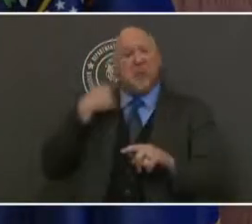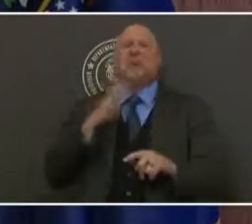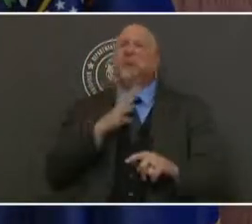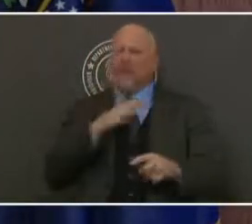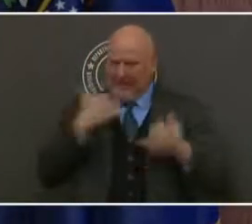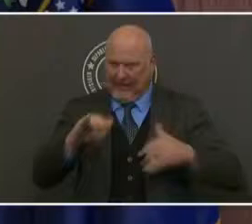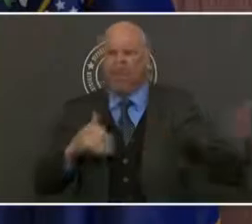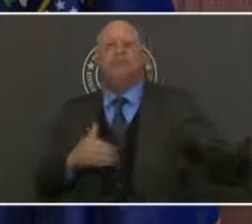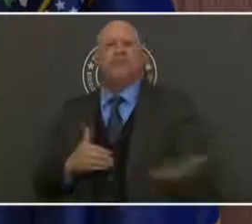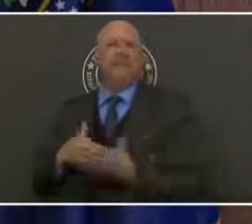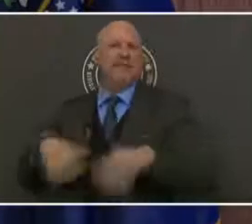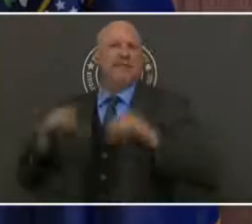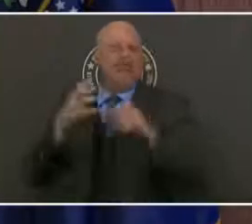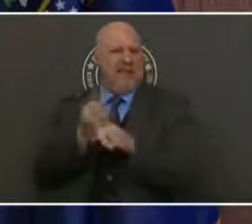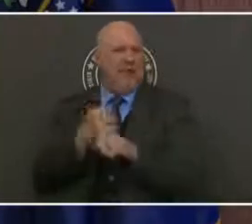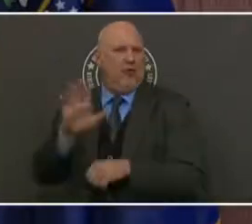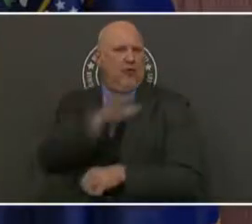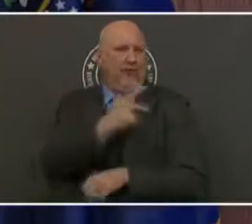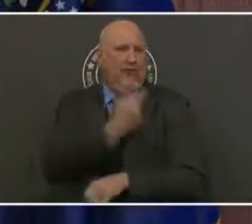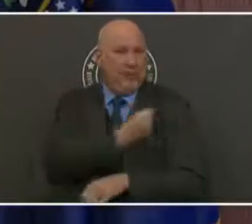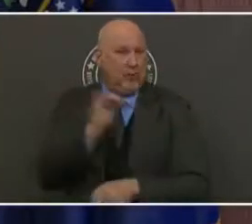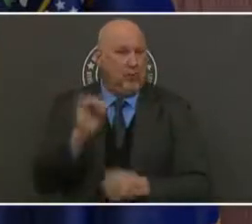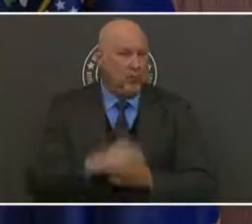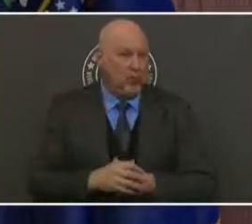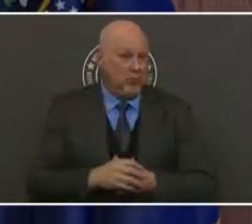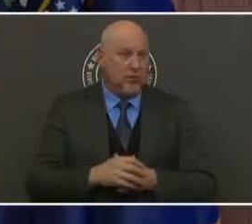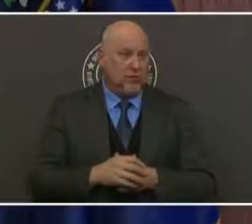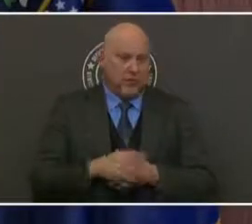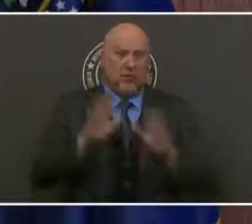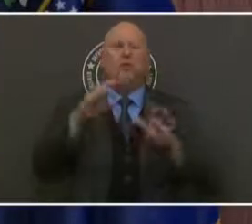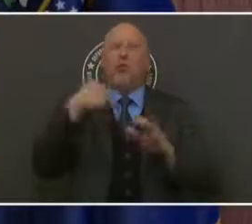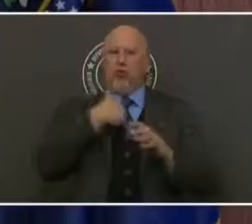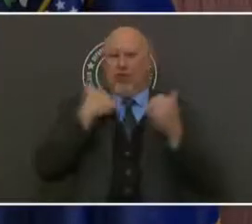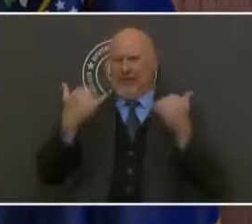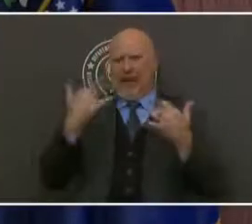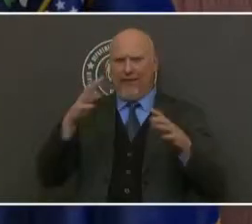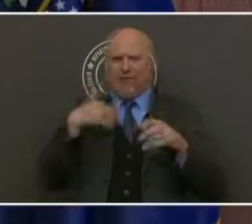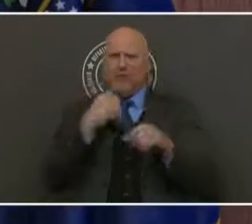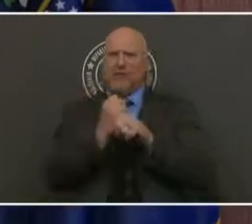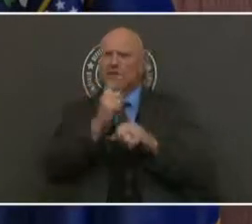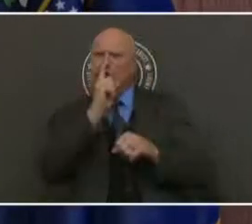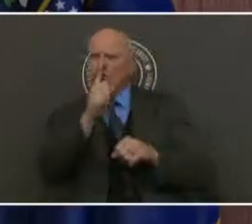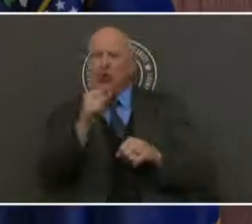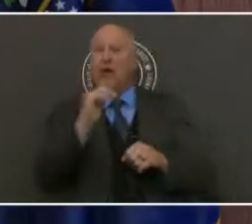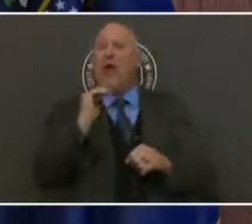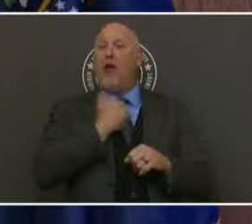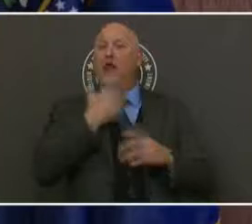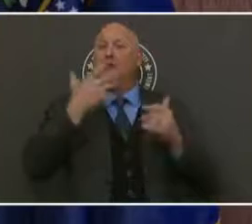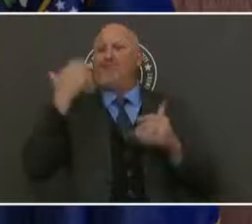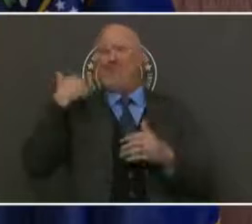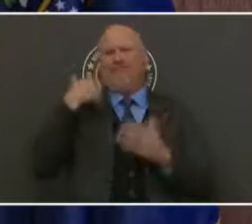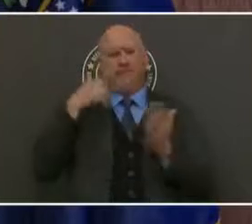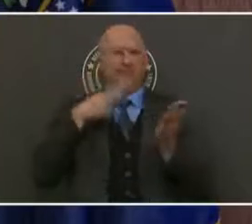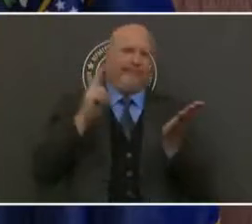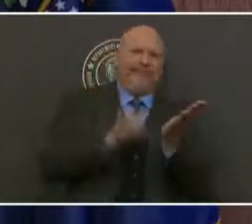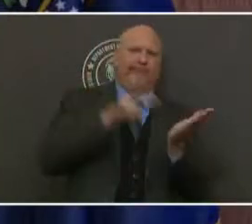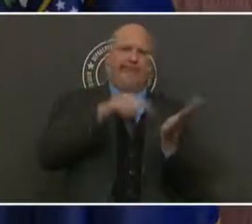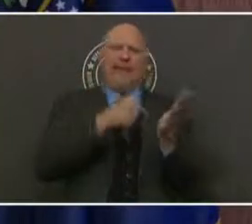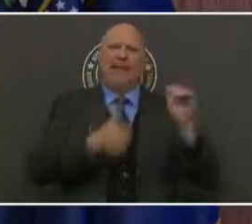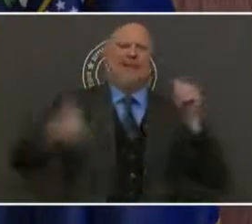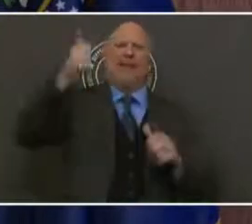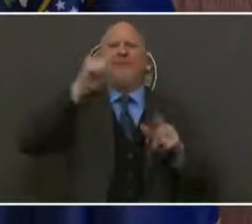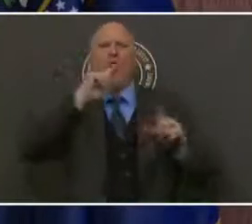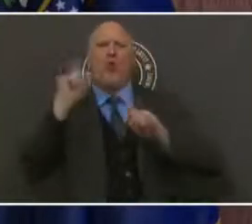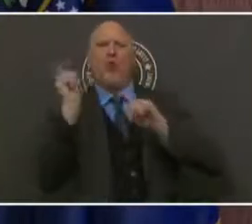plan executive order starting today, April 15th. Individuals should wait to get vaccinated until they don't have